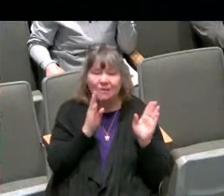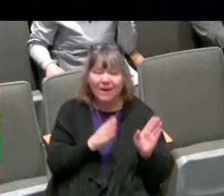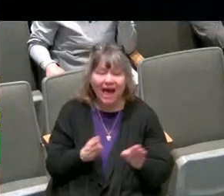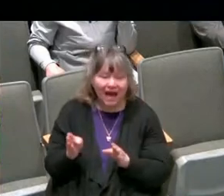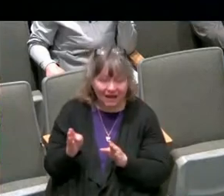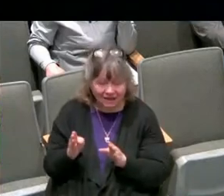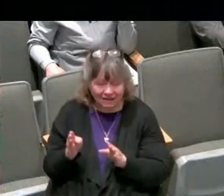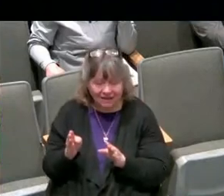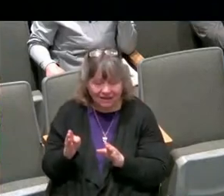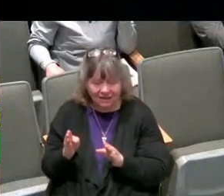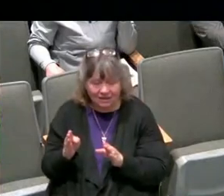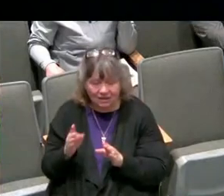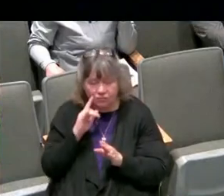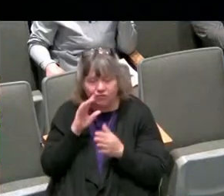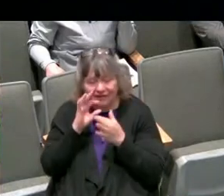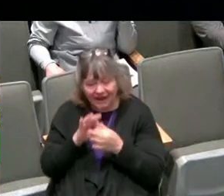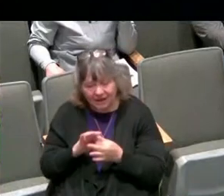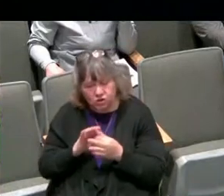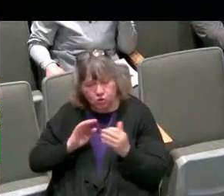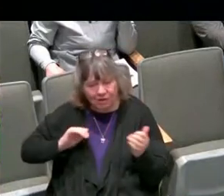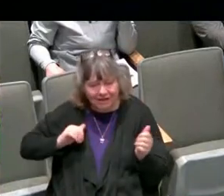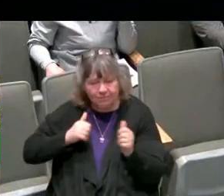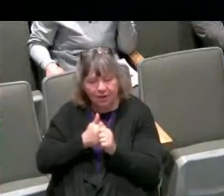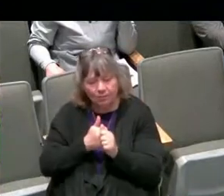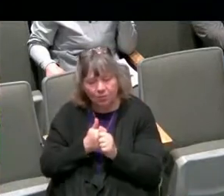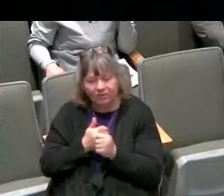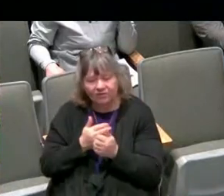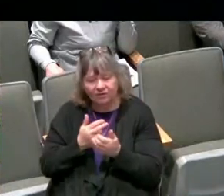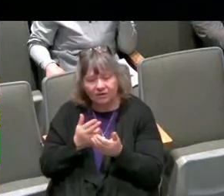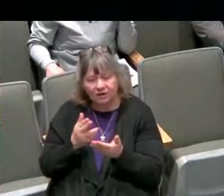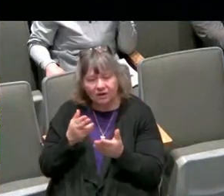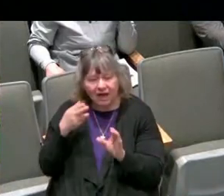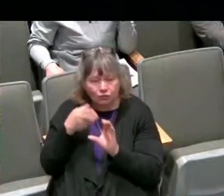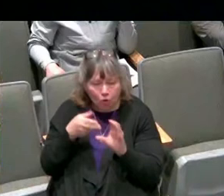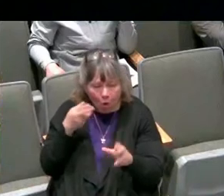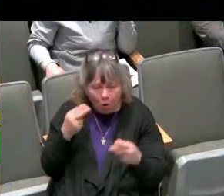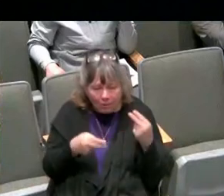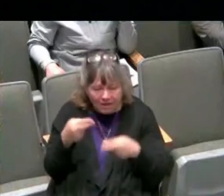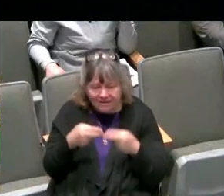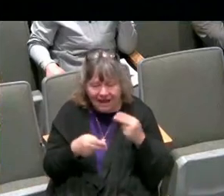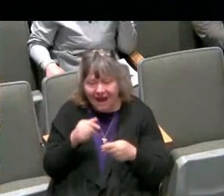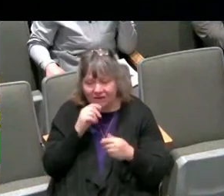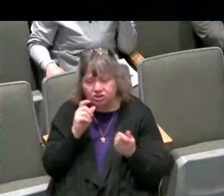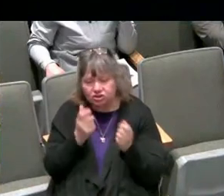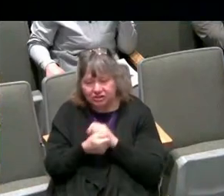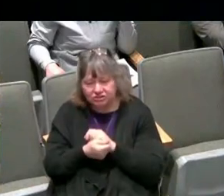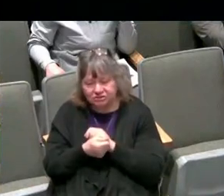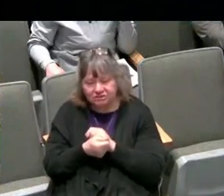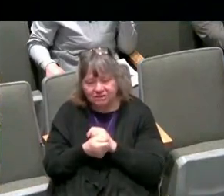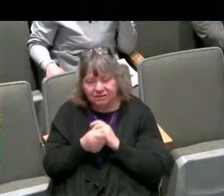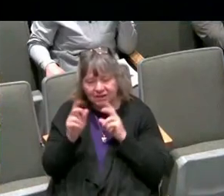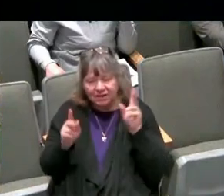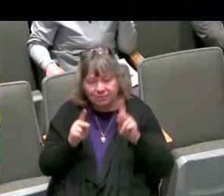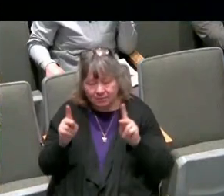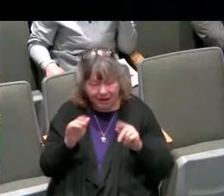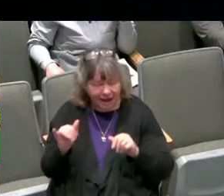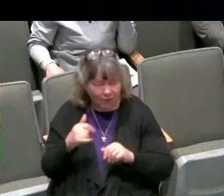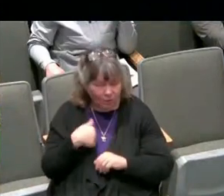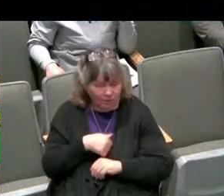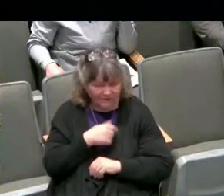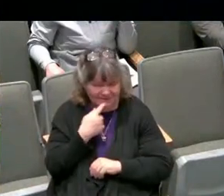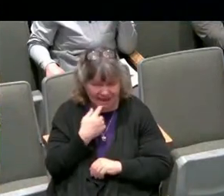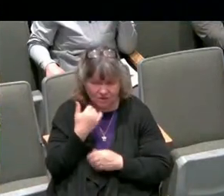but in in terms of keeping up with the enrollment and keeping up with the changes in demography that I think we've Illustrated here tonight